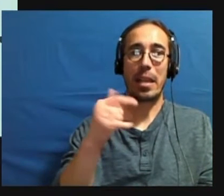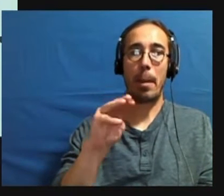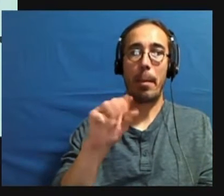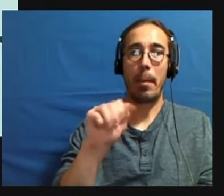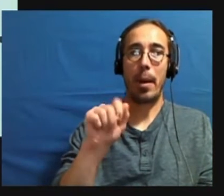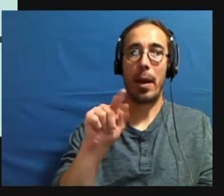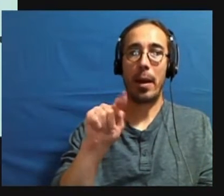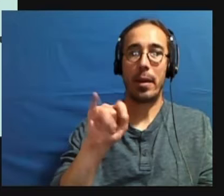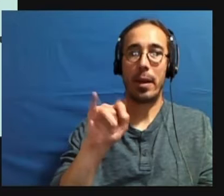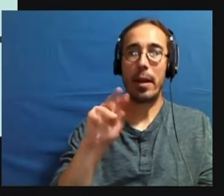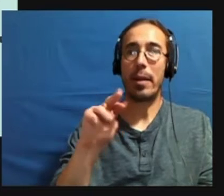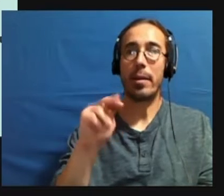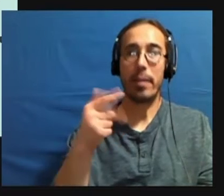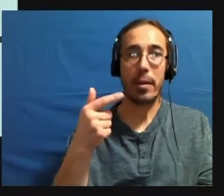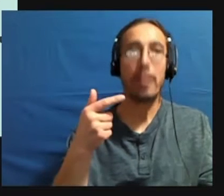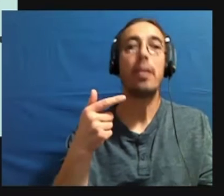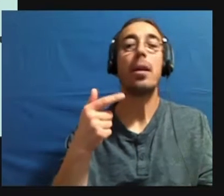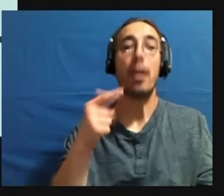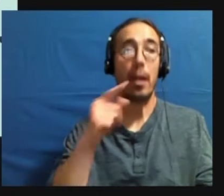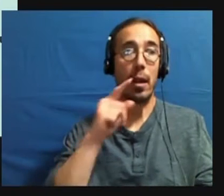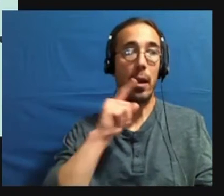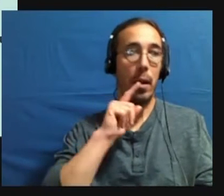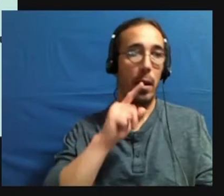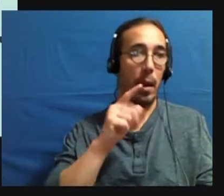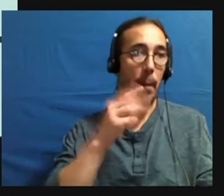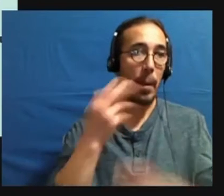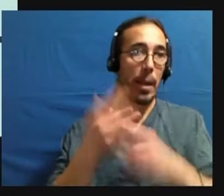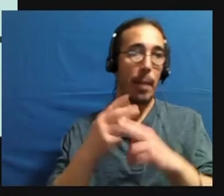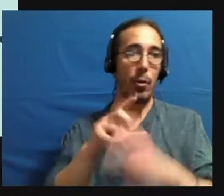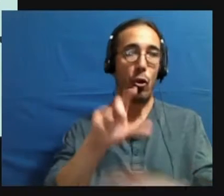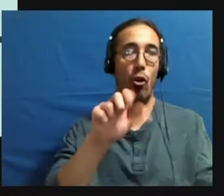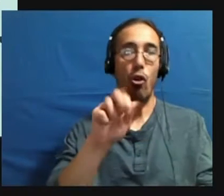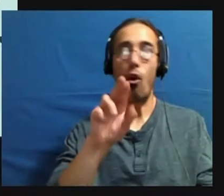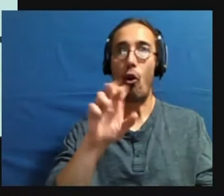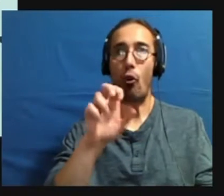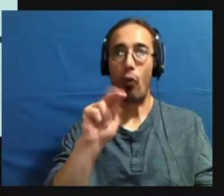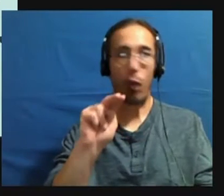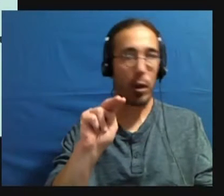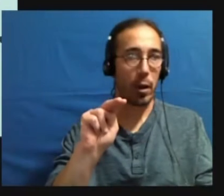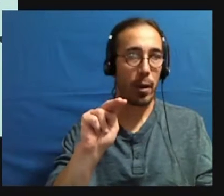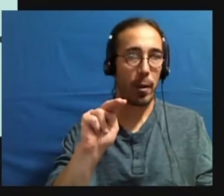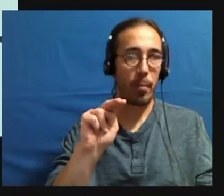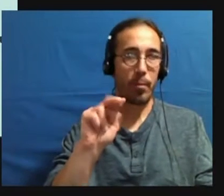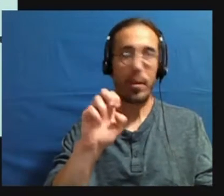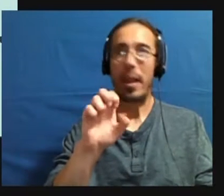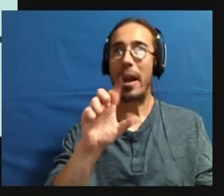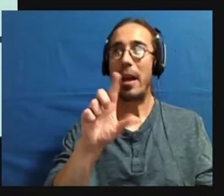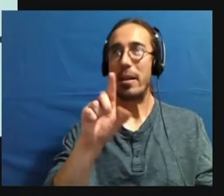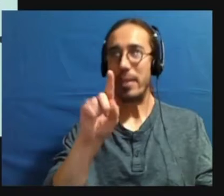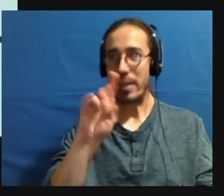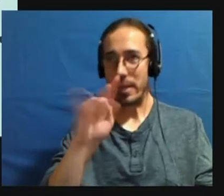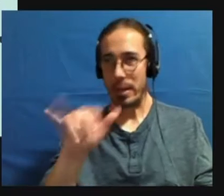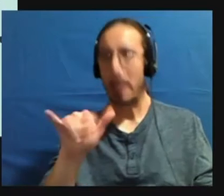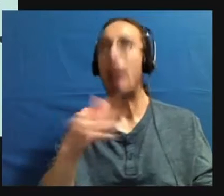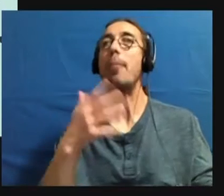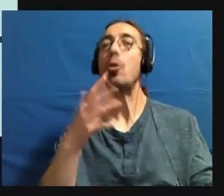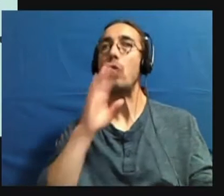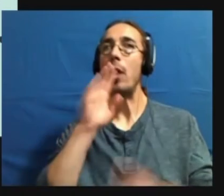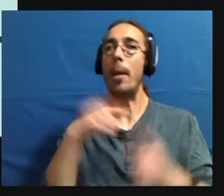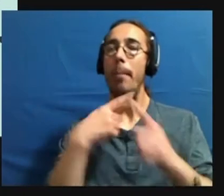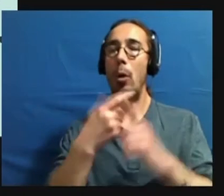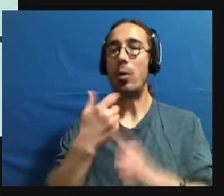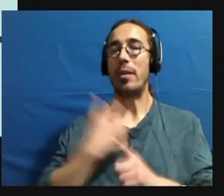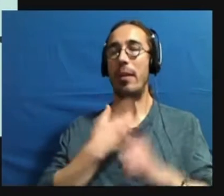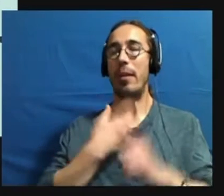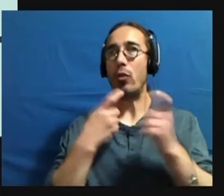and I am excited to talk about how we can understand and embrace autistic self regulation through